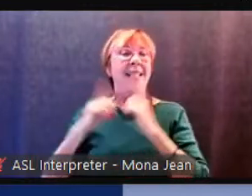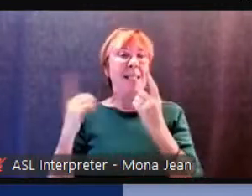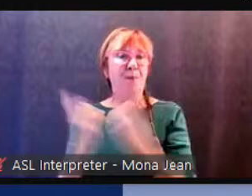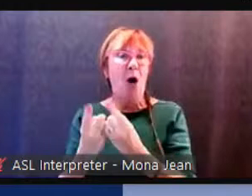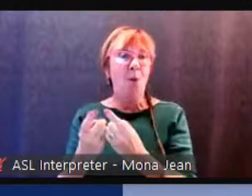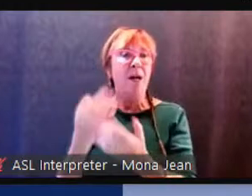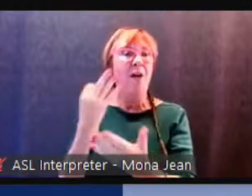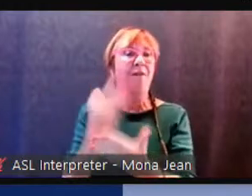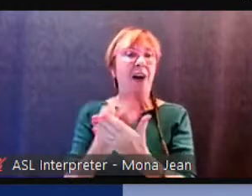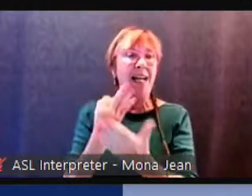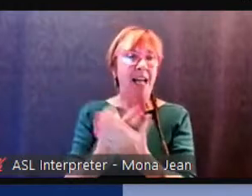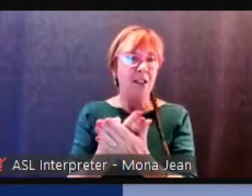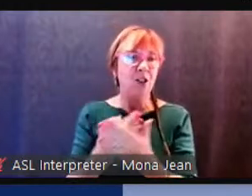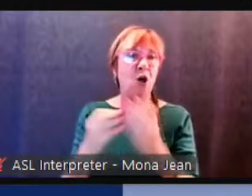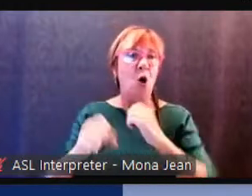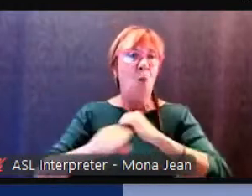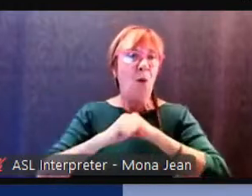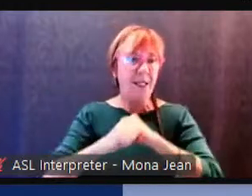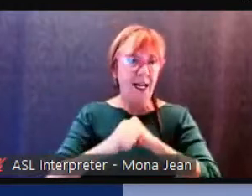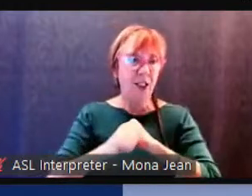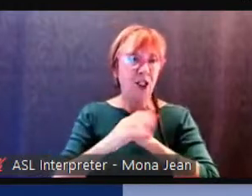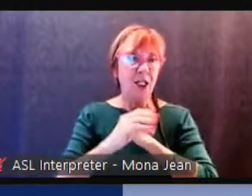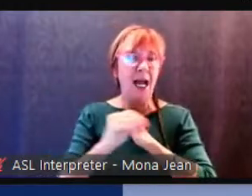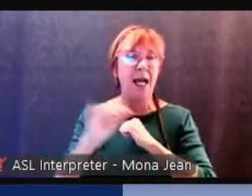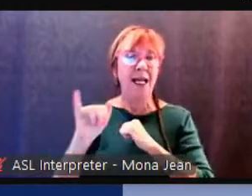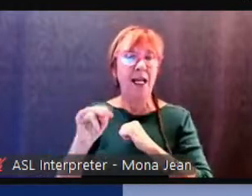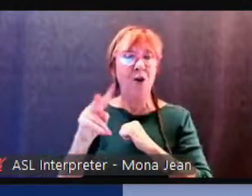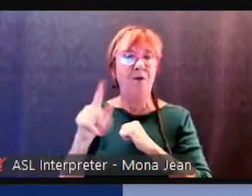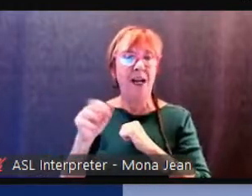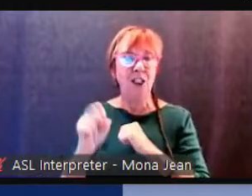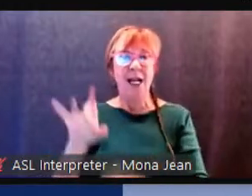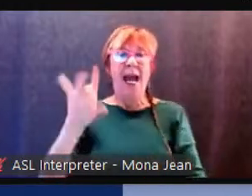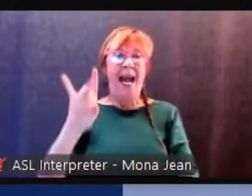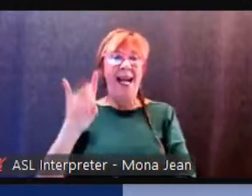and Innovation, and they can be reached at